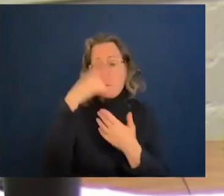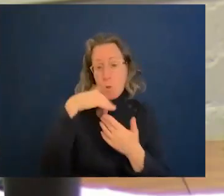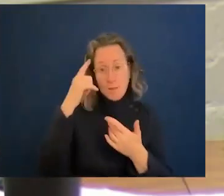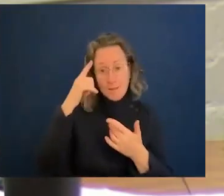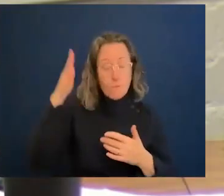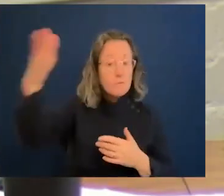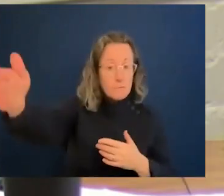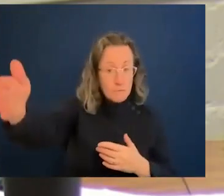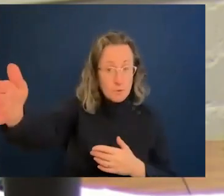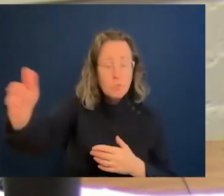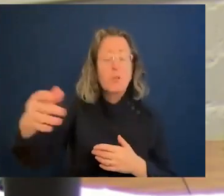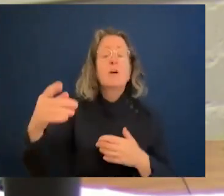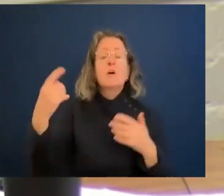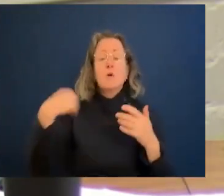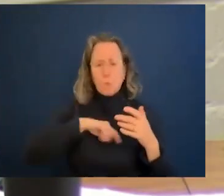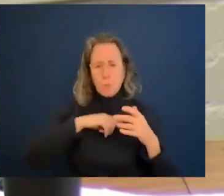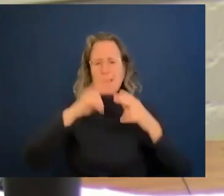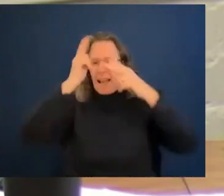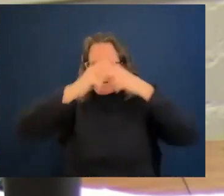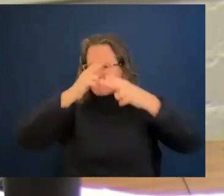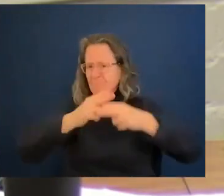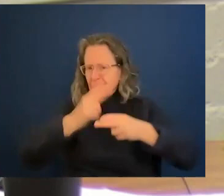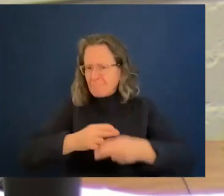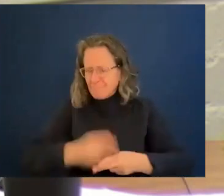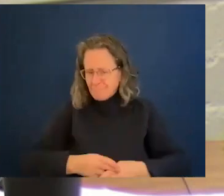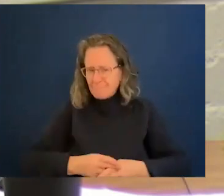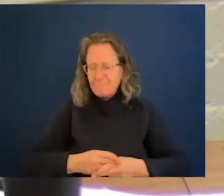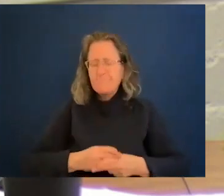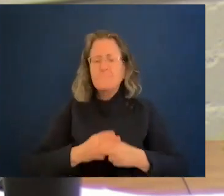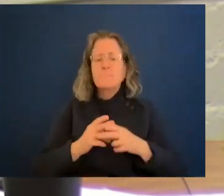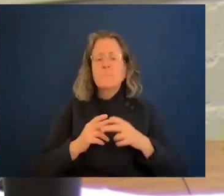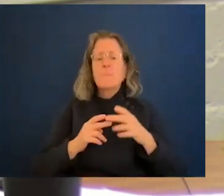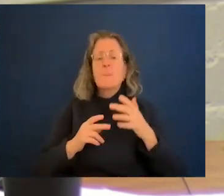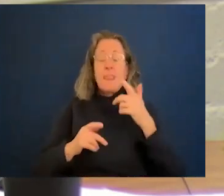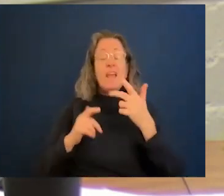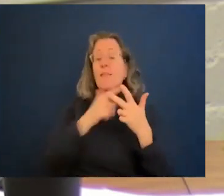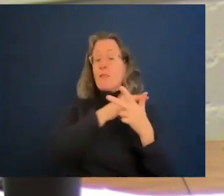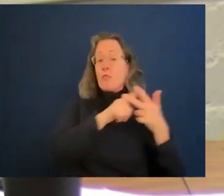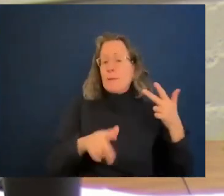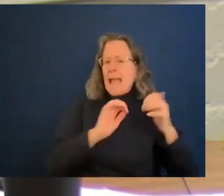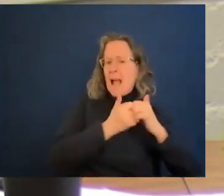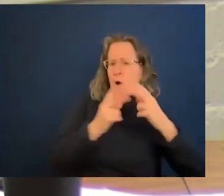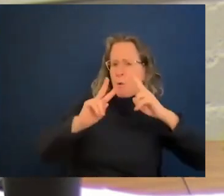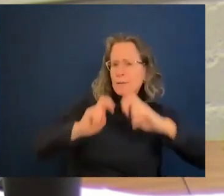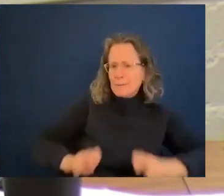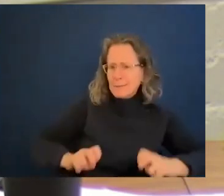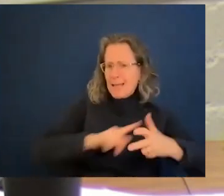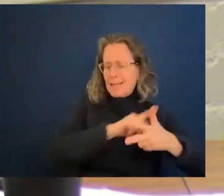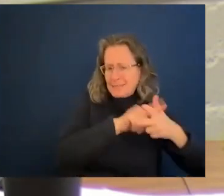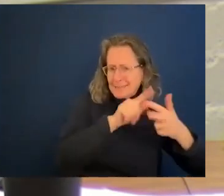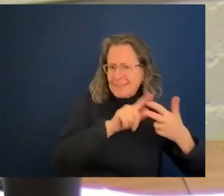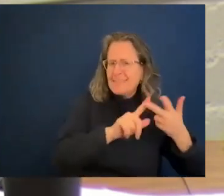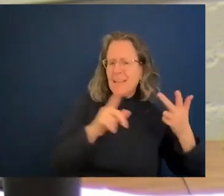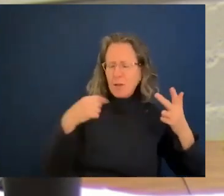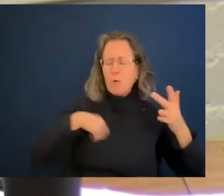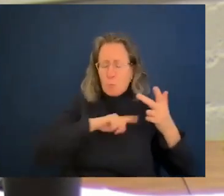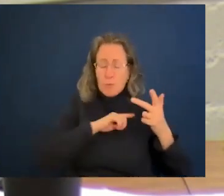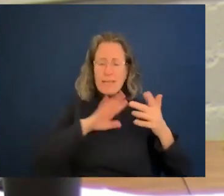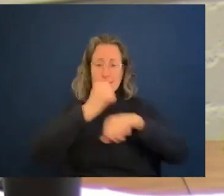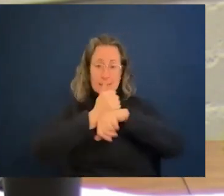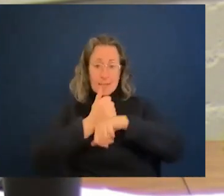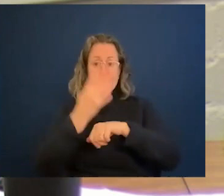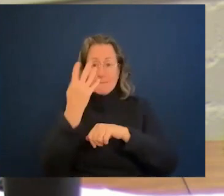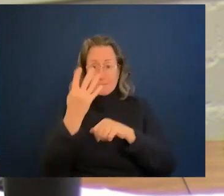solution and broke it down by those three considerations that I mentioned earlier um is what